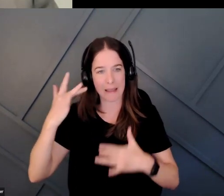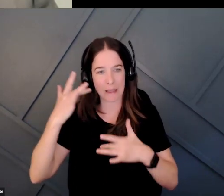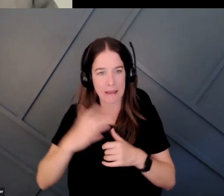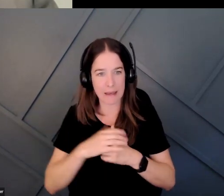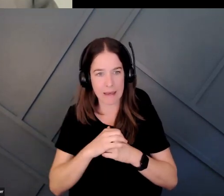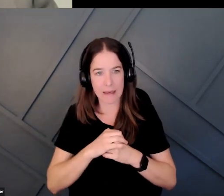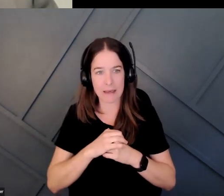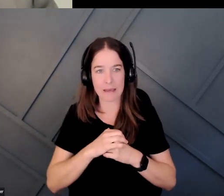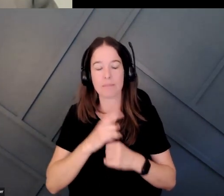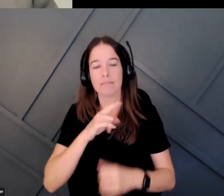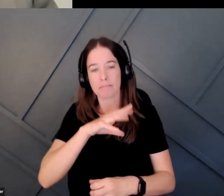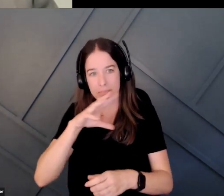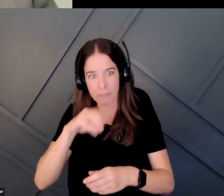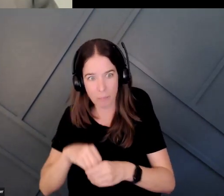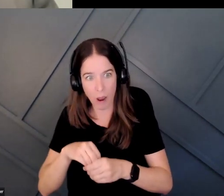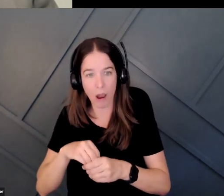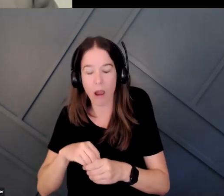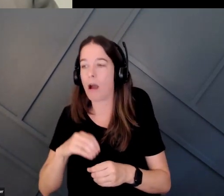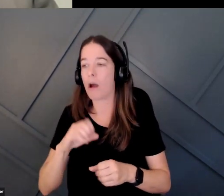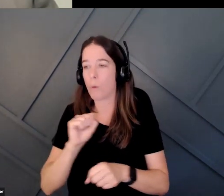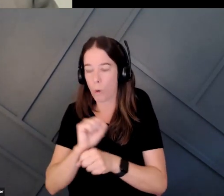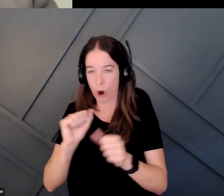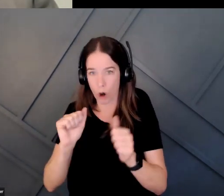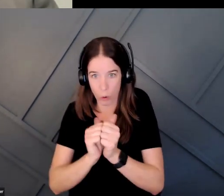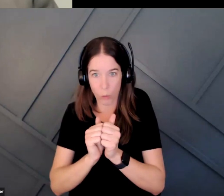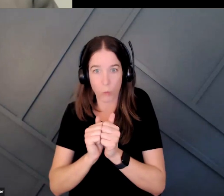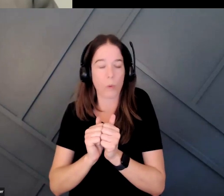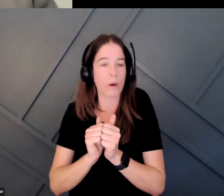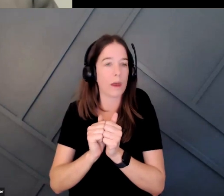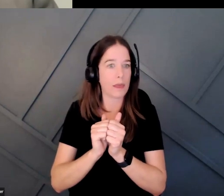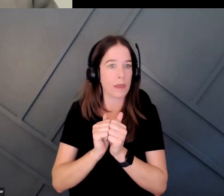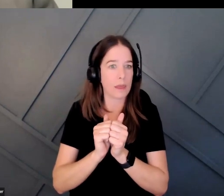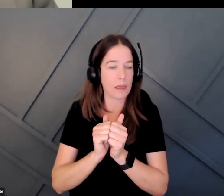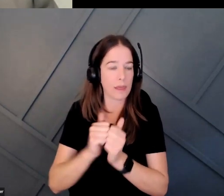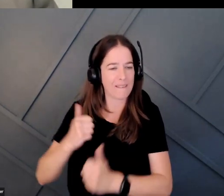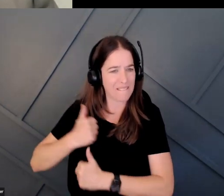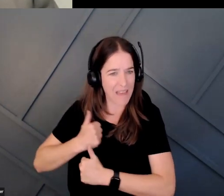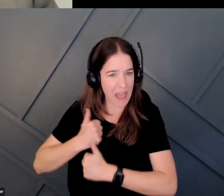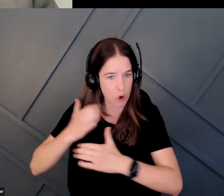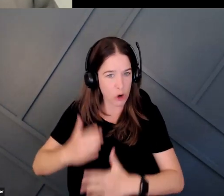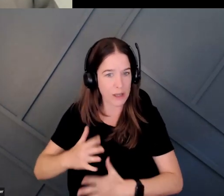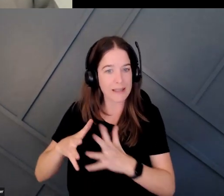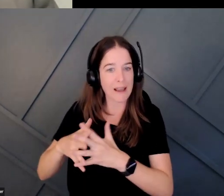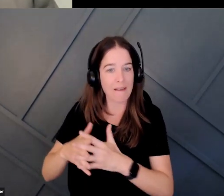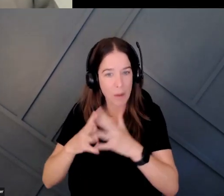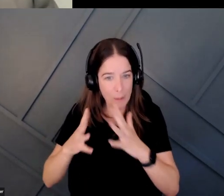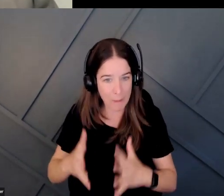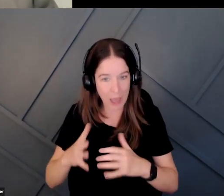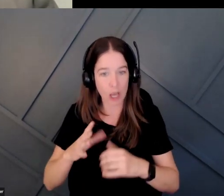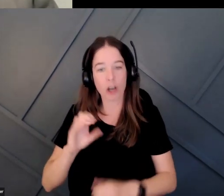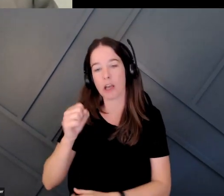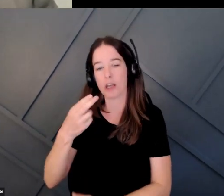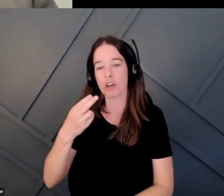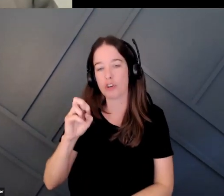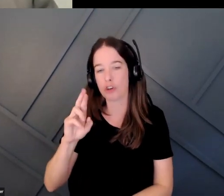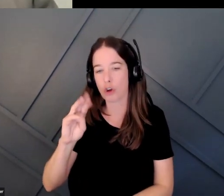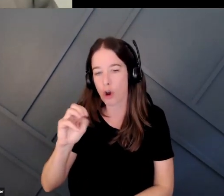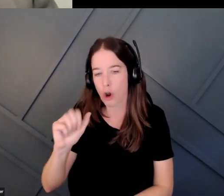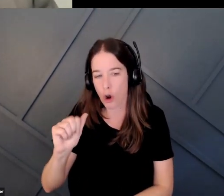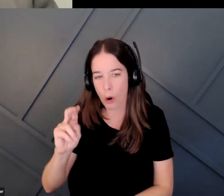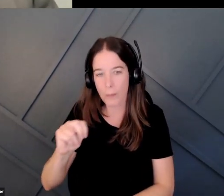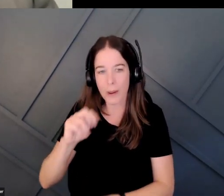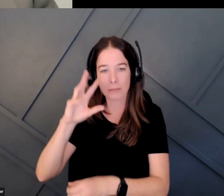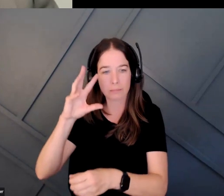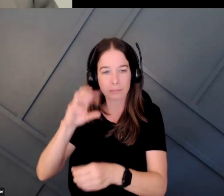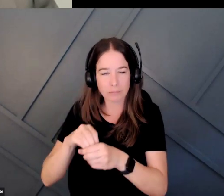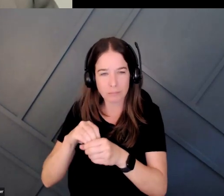of America and Chief Strategy and Advocacy Officer for AMVETS. Sherman served in the Marines for 12 years